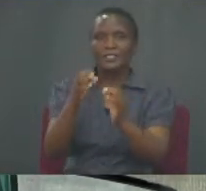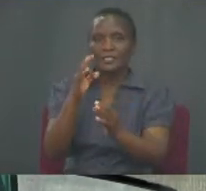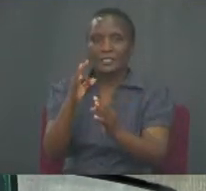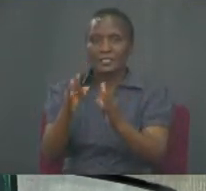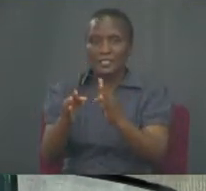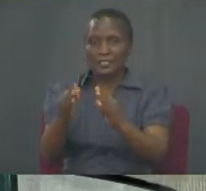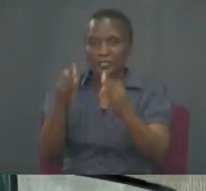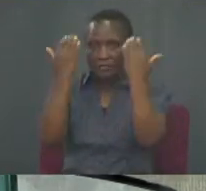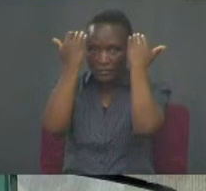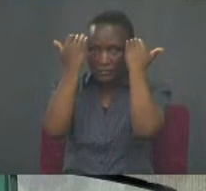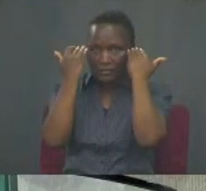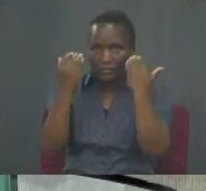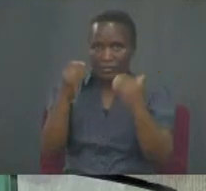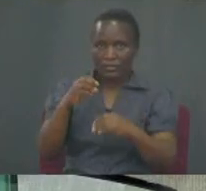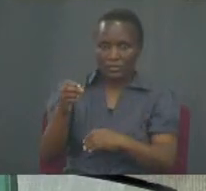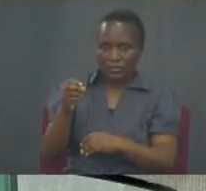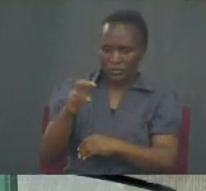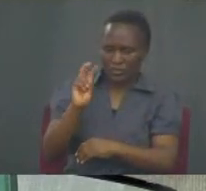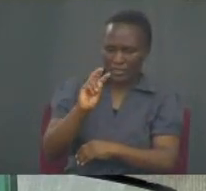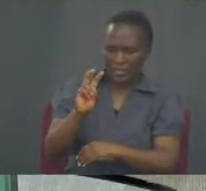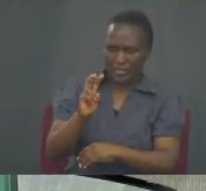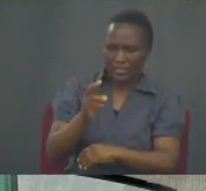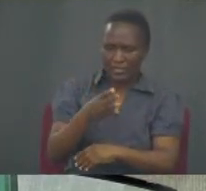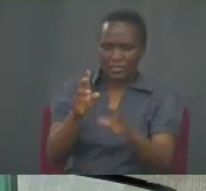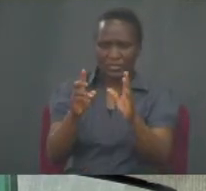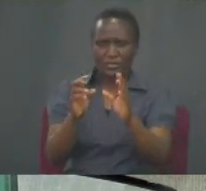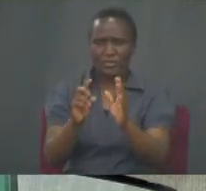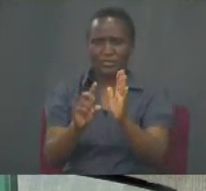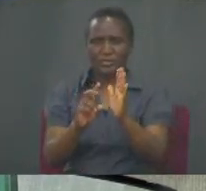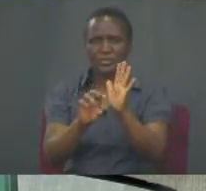notice that it's showing two extremes: